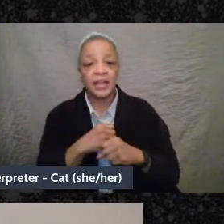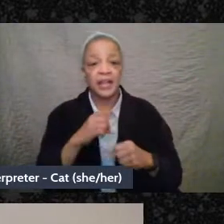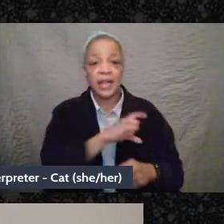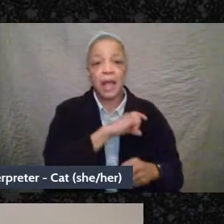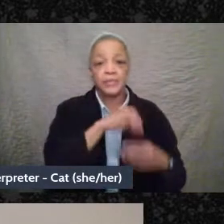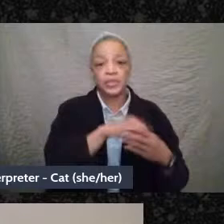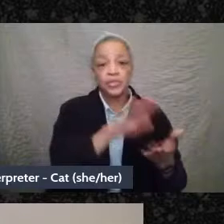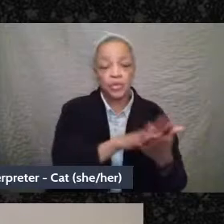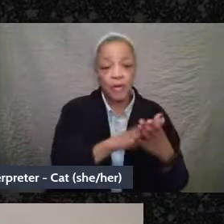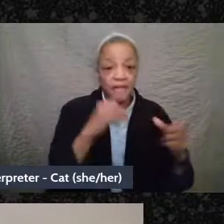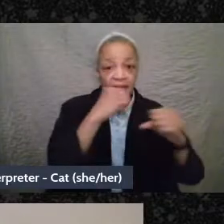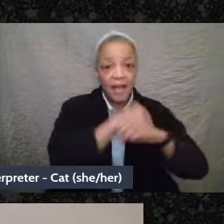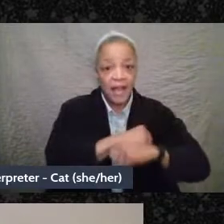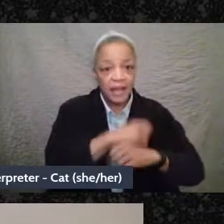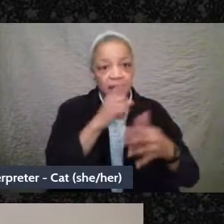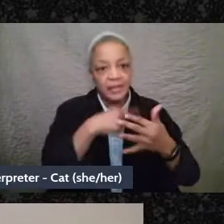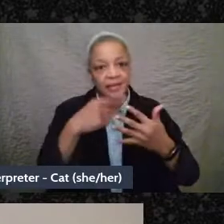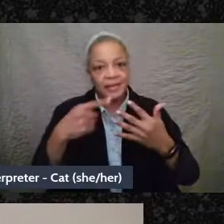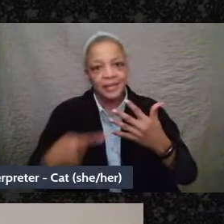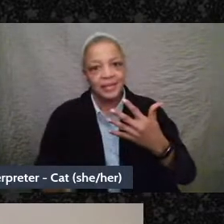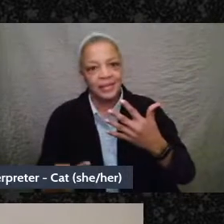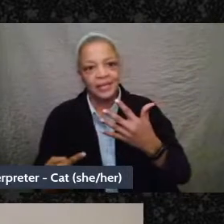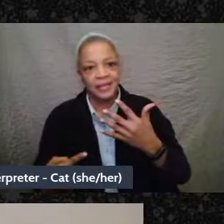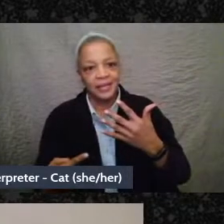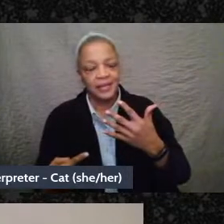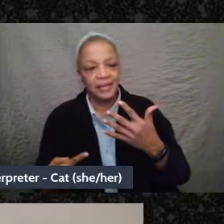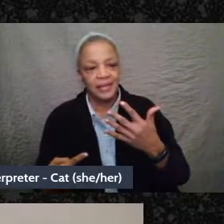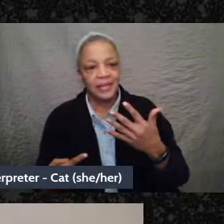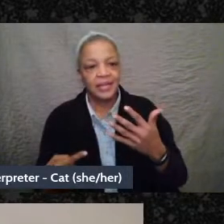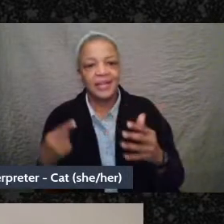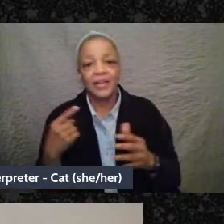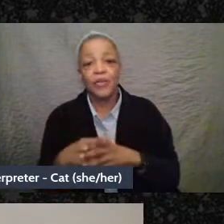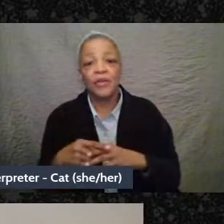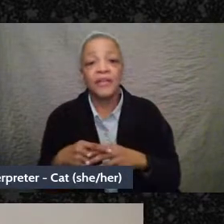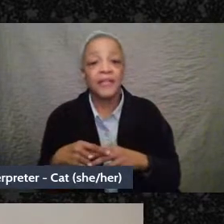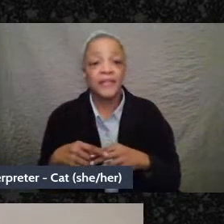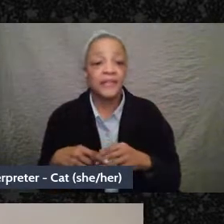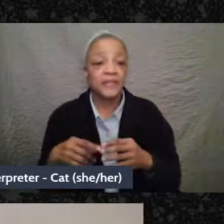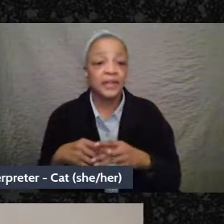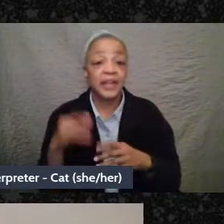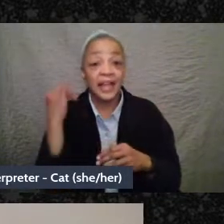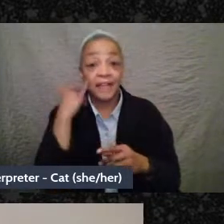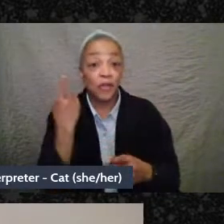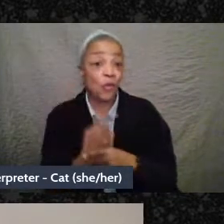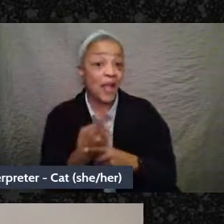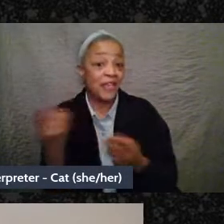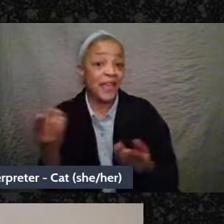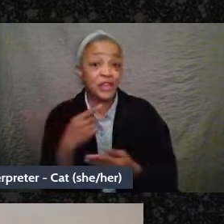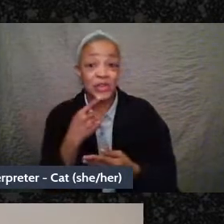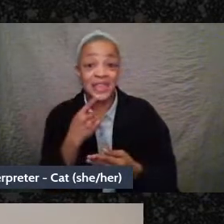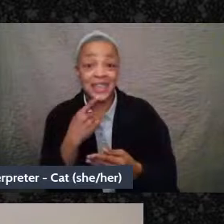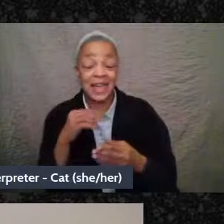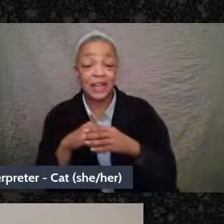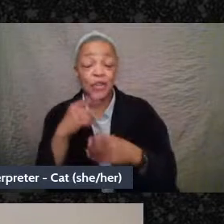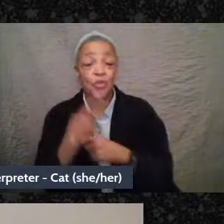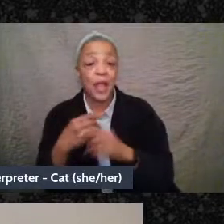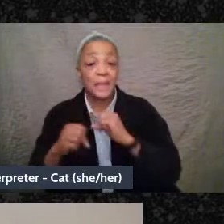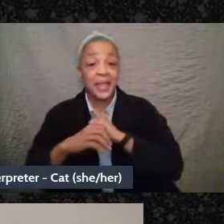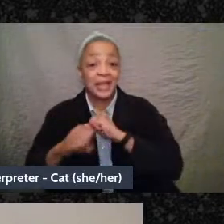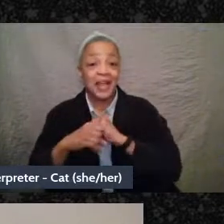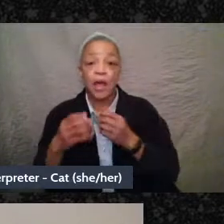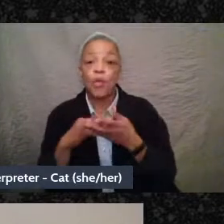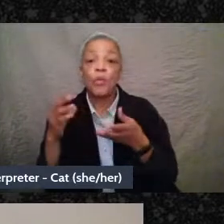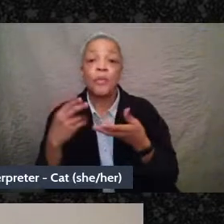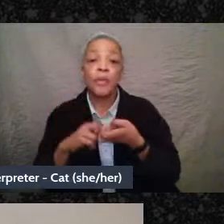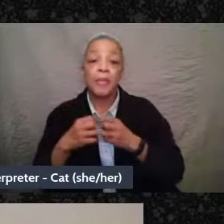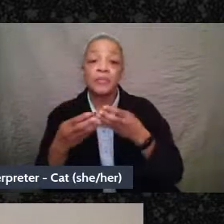and there's just this illusion we're living under that if the right things get said in the right media, that'll do it.